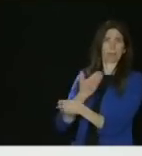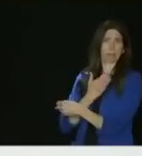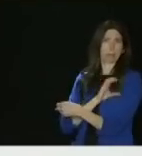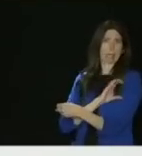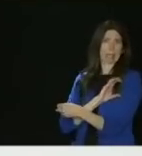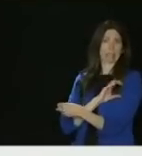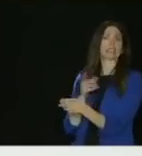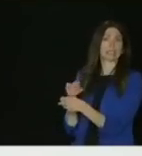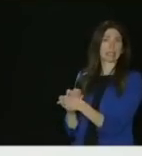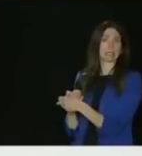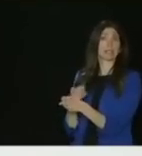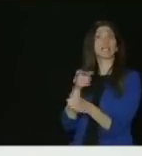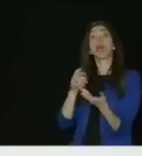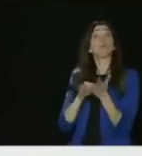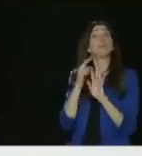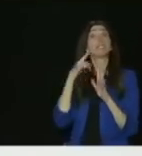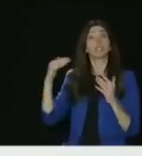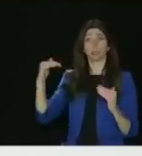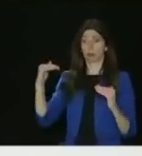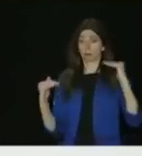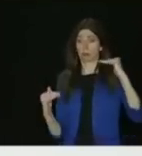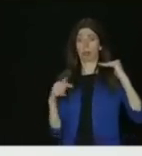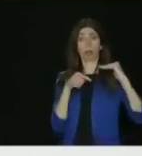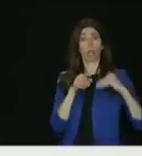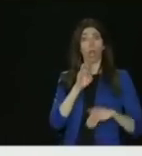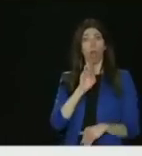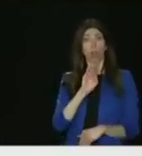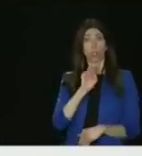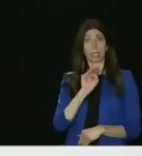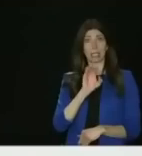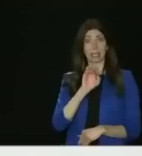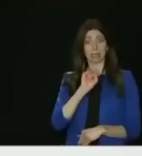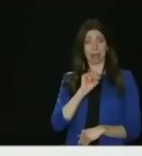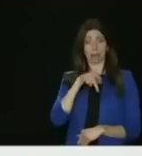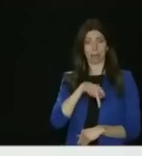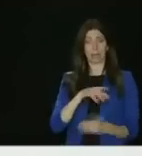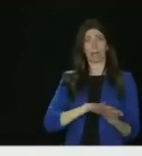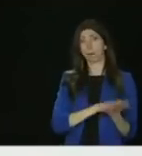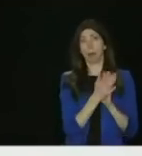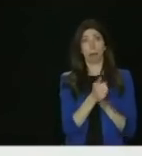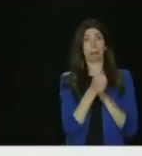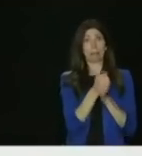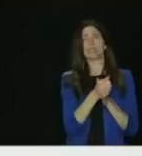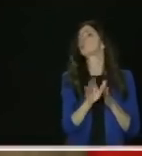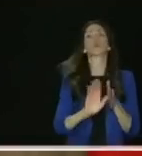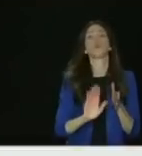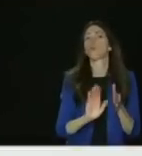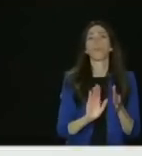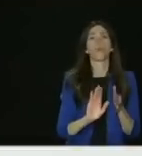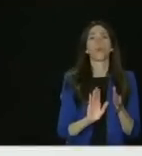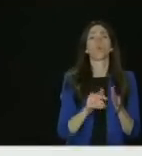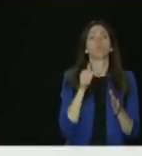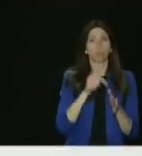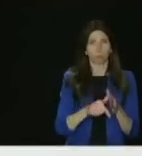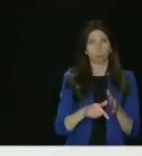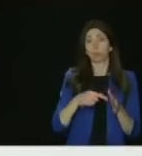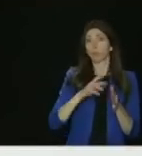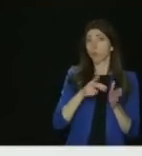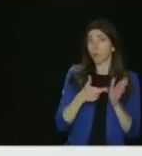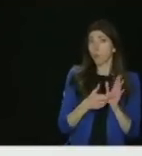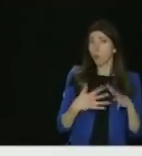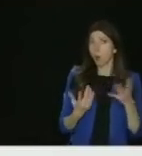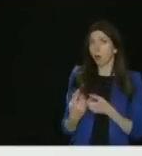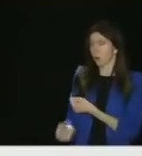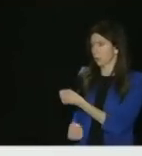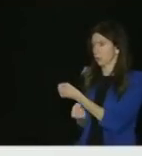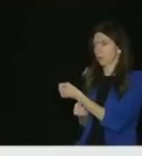RCMP automatically police of jurisdiction anywhere across the country. As we have been, we will ensure that the